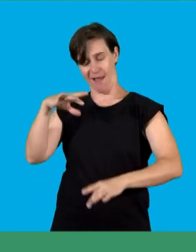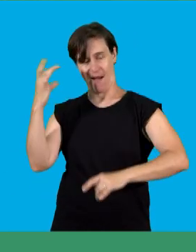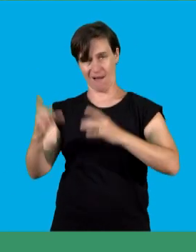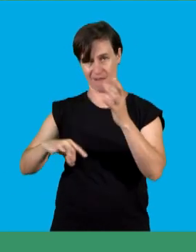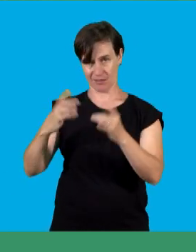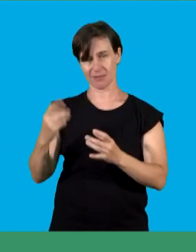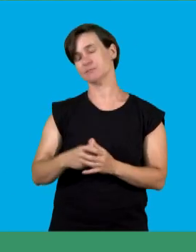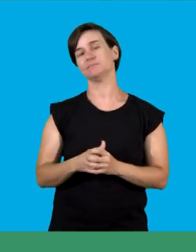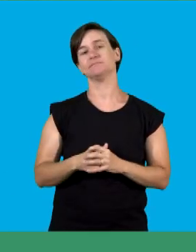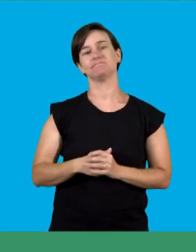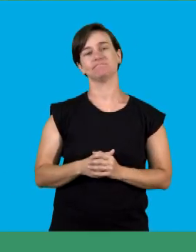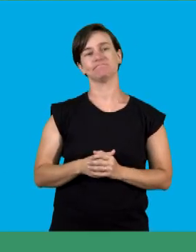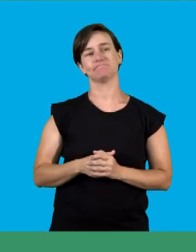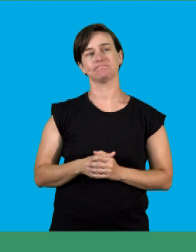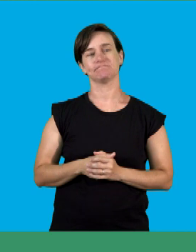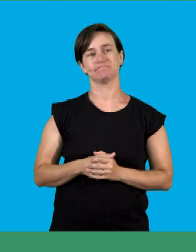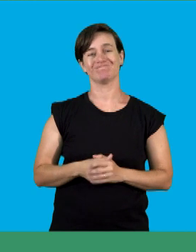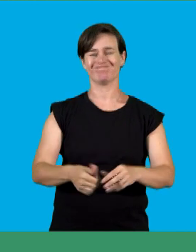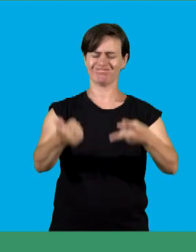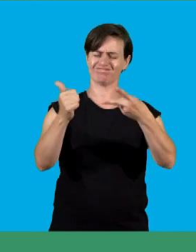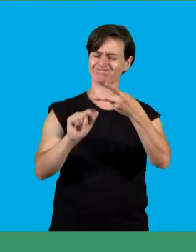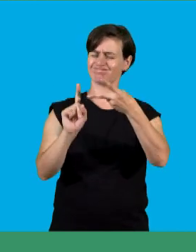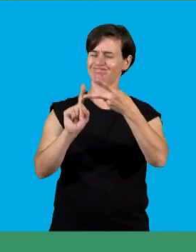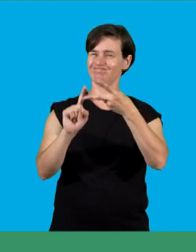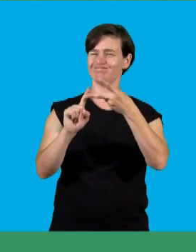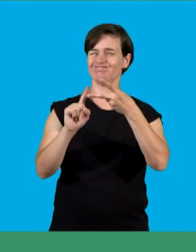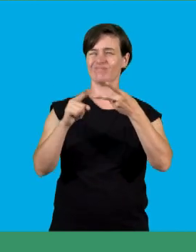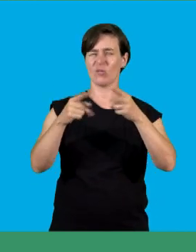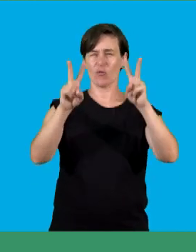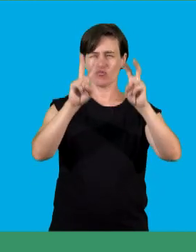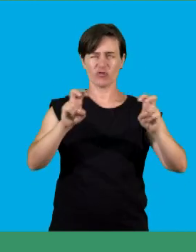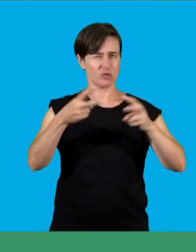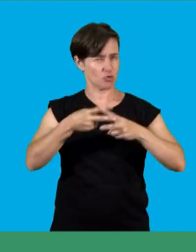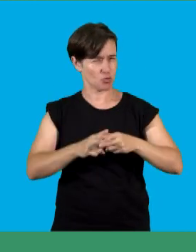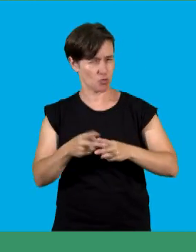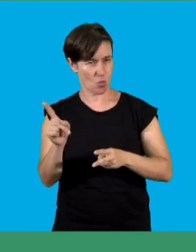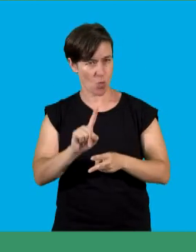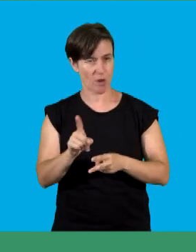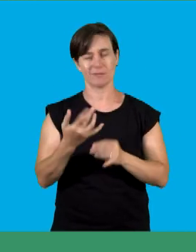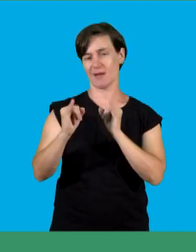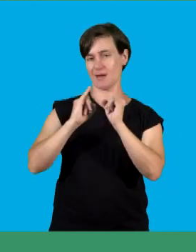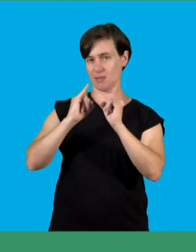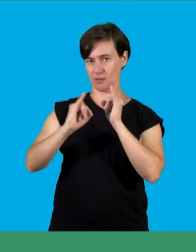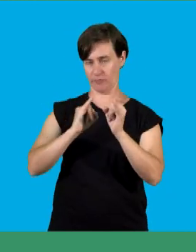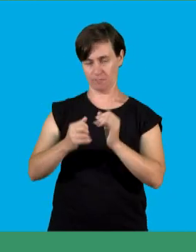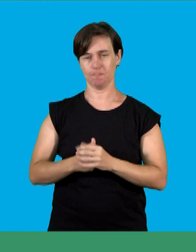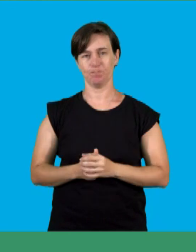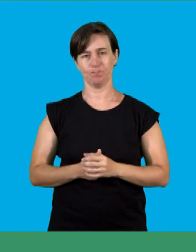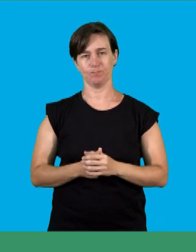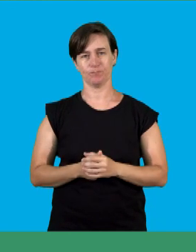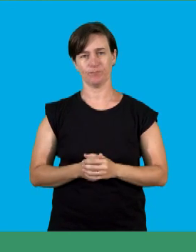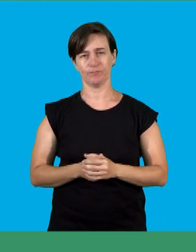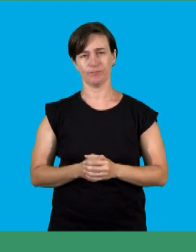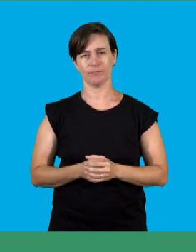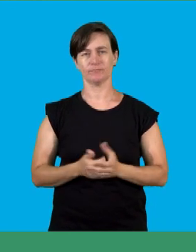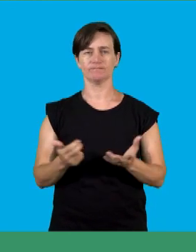emails. All right, the second type of research instrument that we can use is interviews. Interviews,